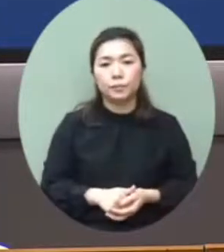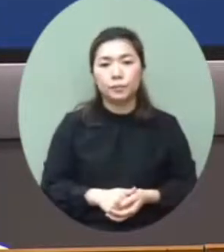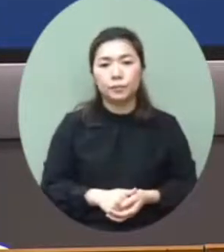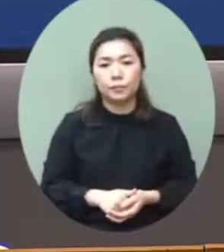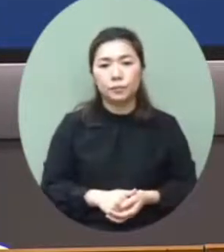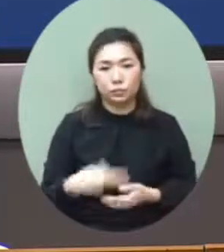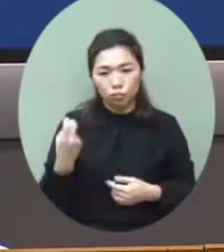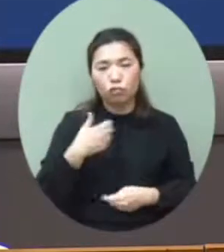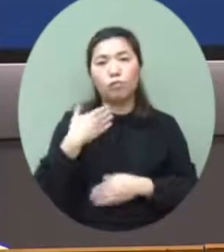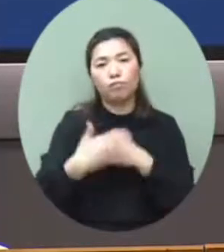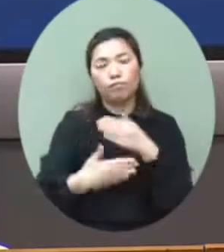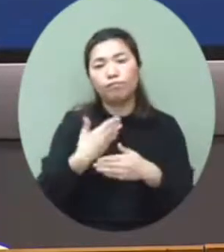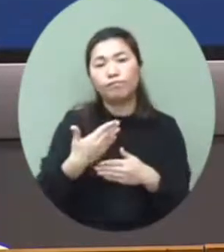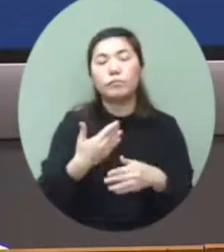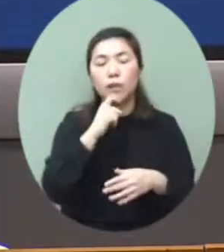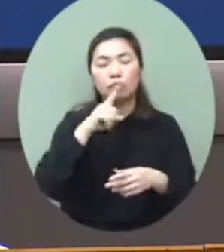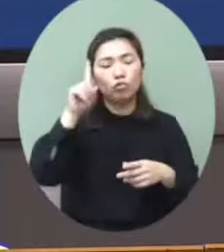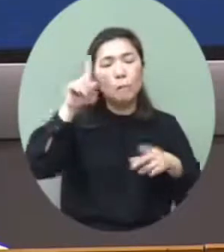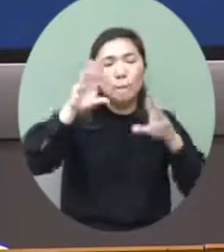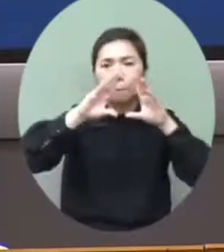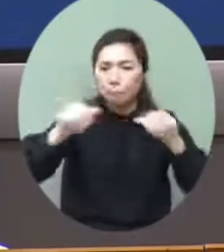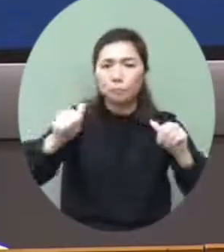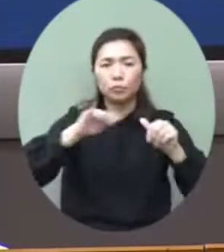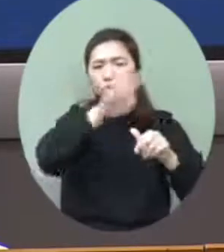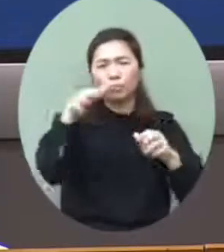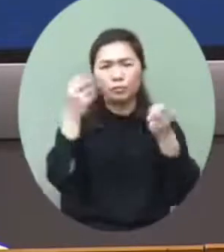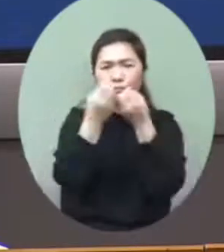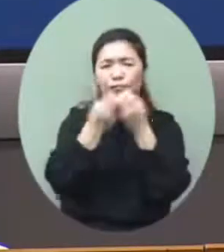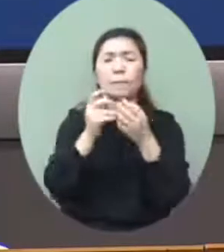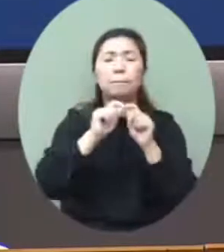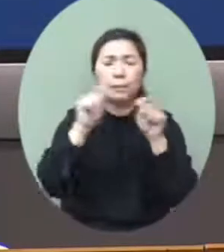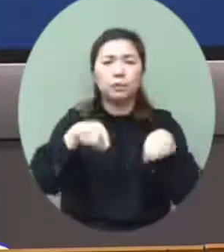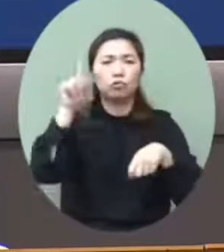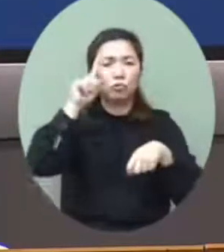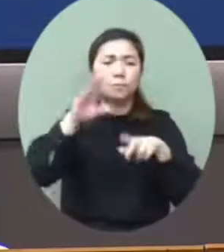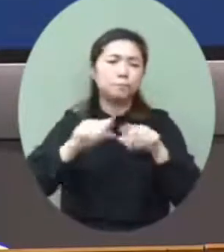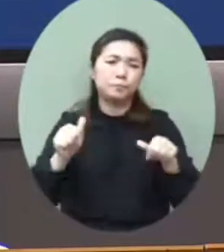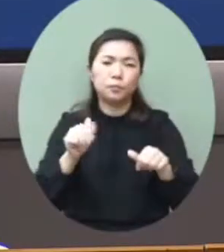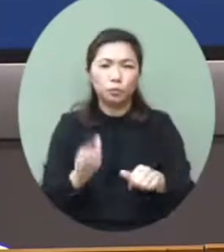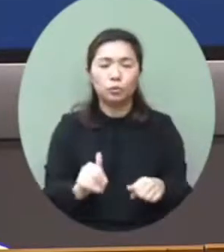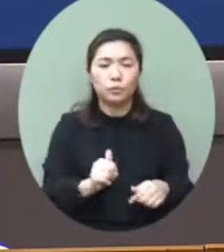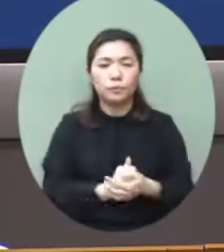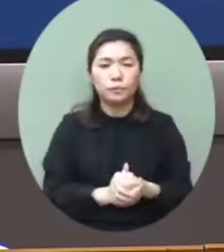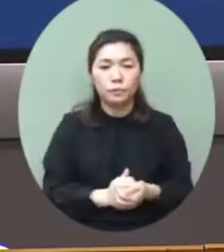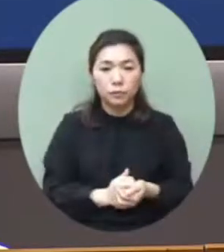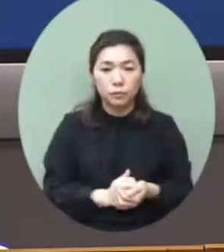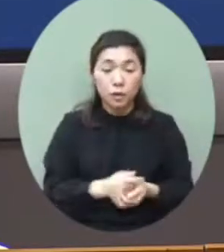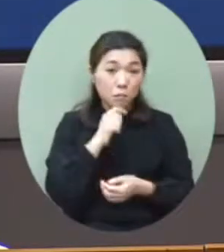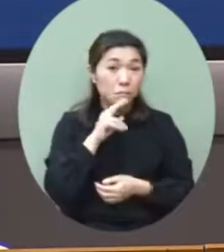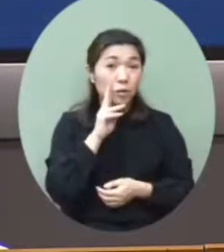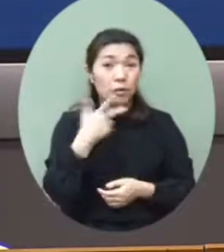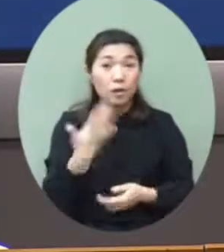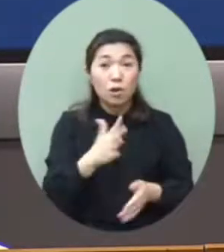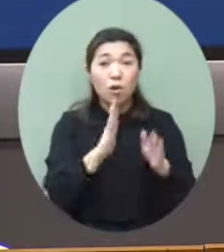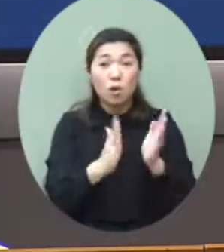sea. So we will keep addressing problems as they